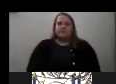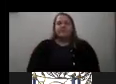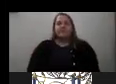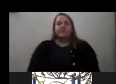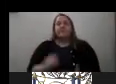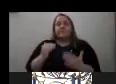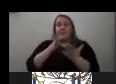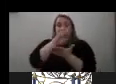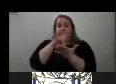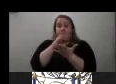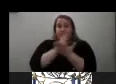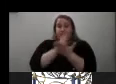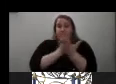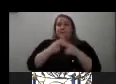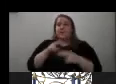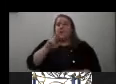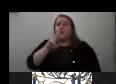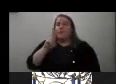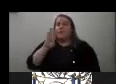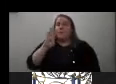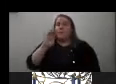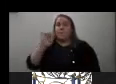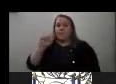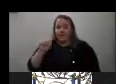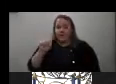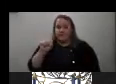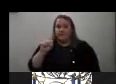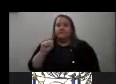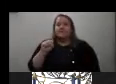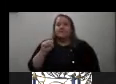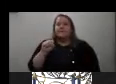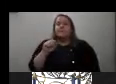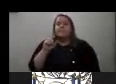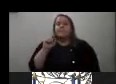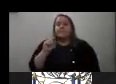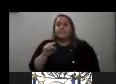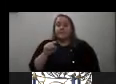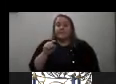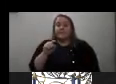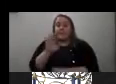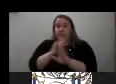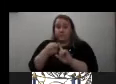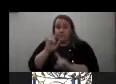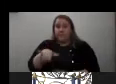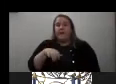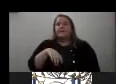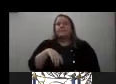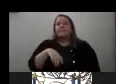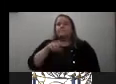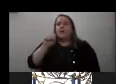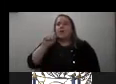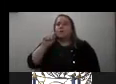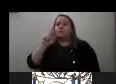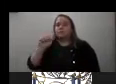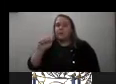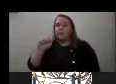The middle section is called Rubies, and Rubies the music for Rubies is by Igor Stravinsky, one